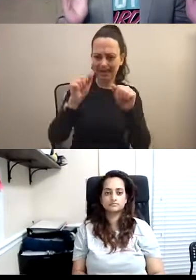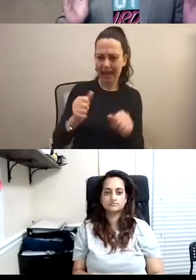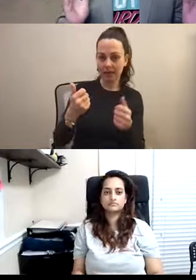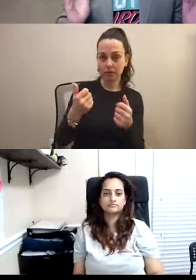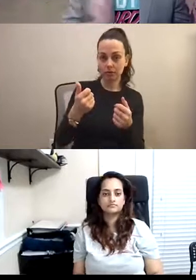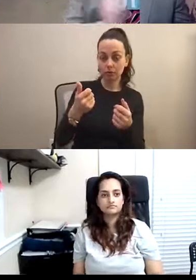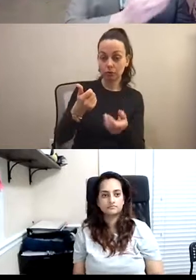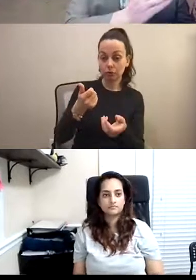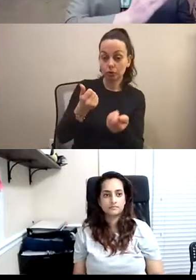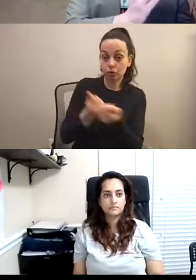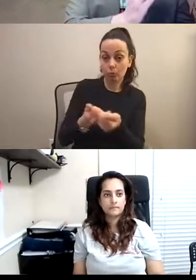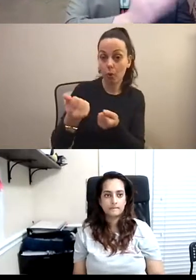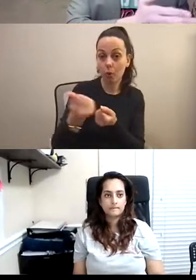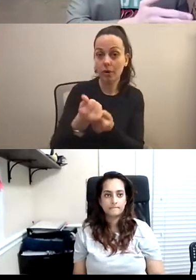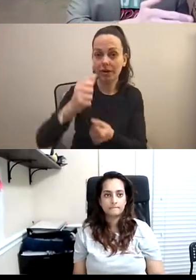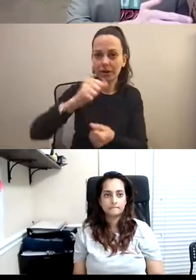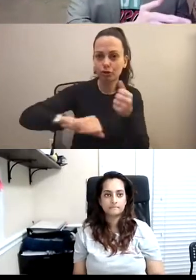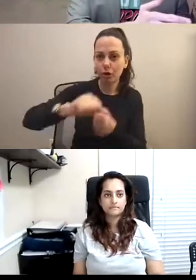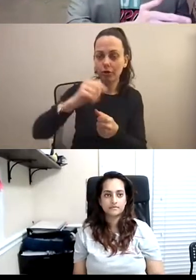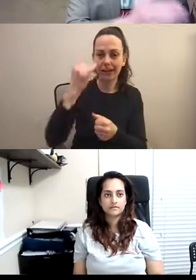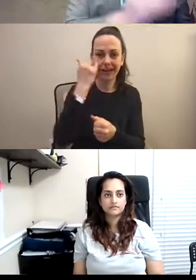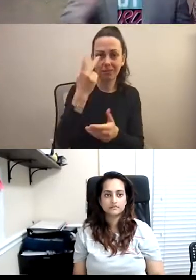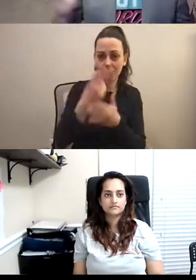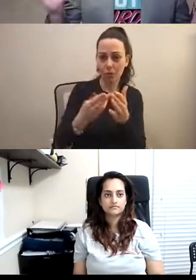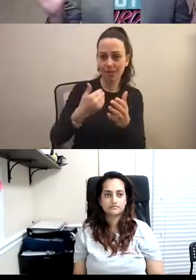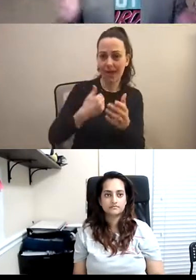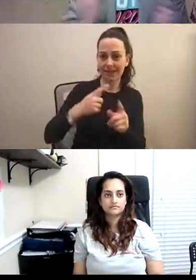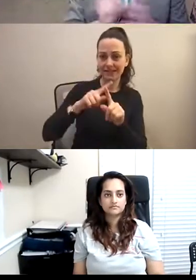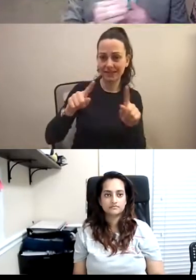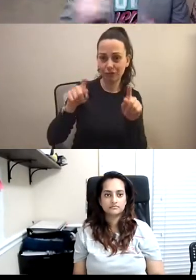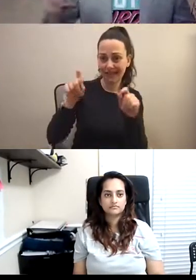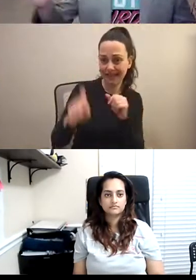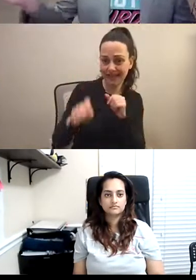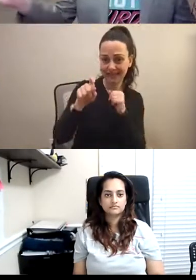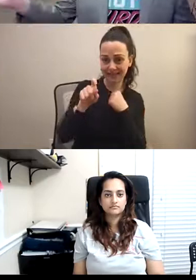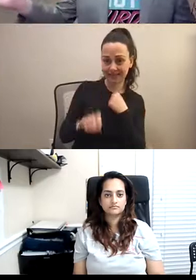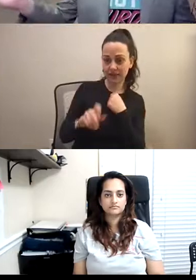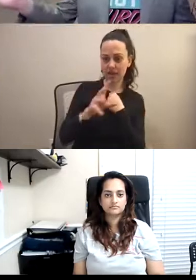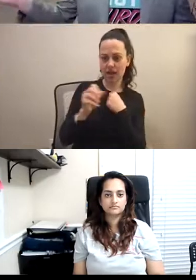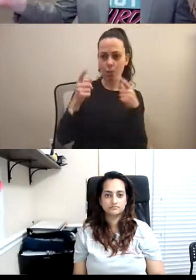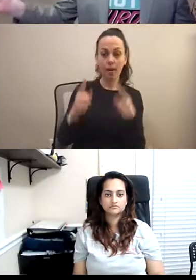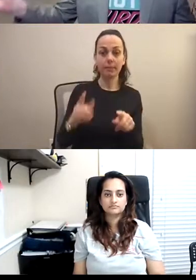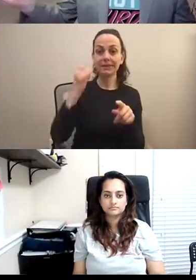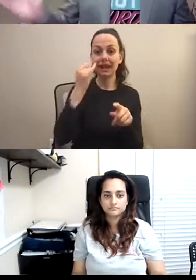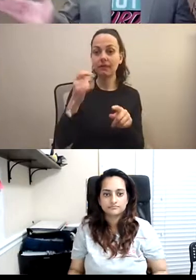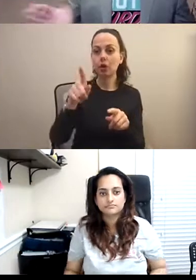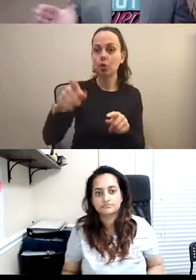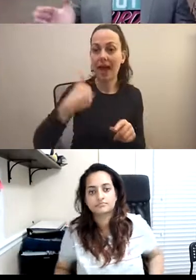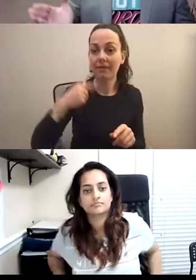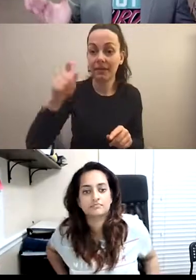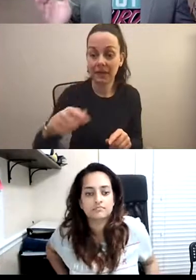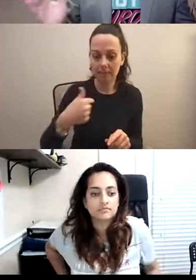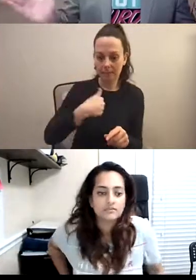if we have different needs, and what happens if we have those needs at the same time